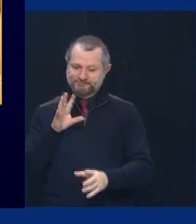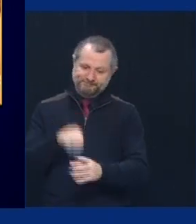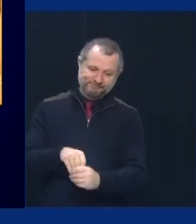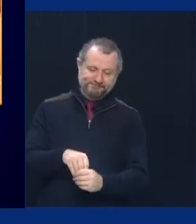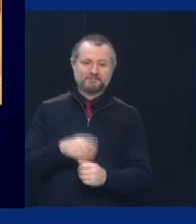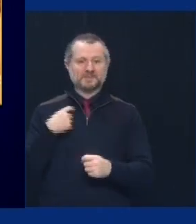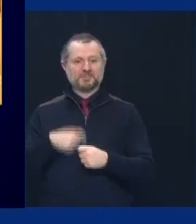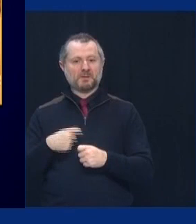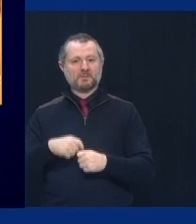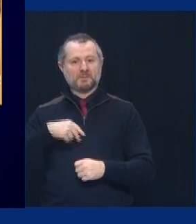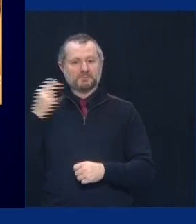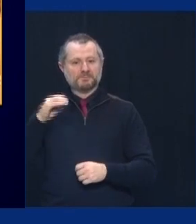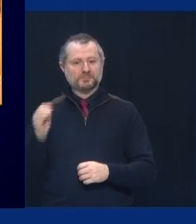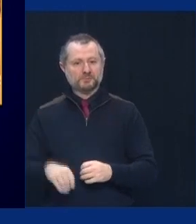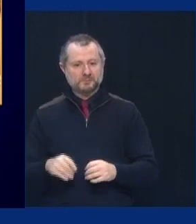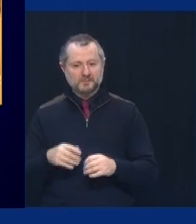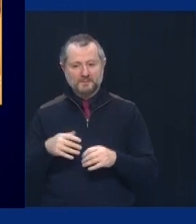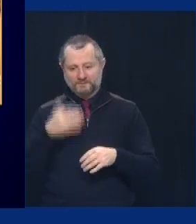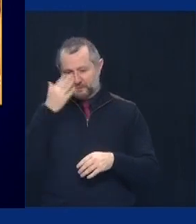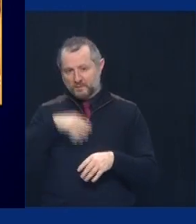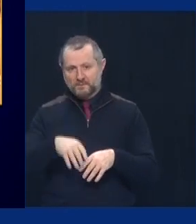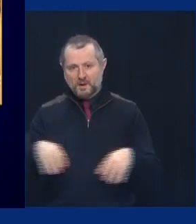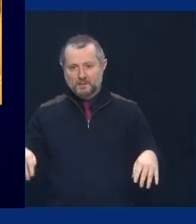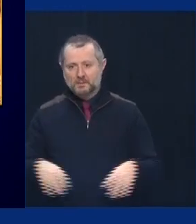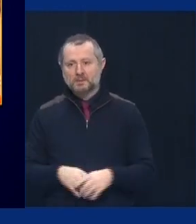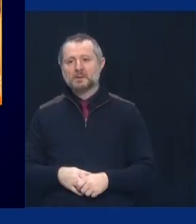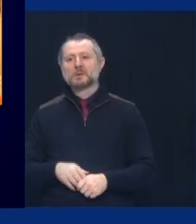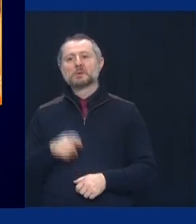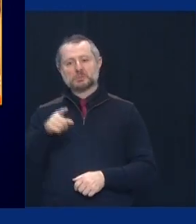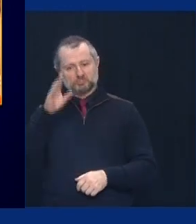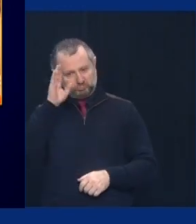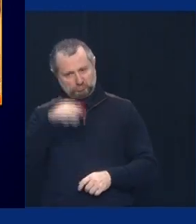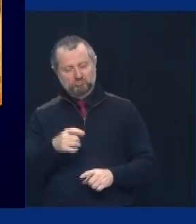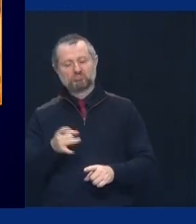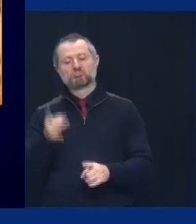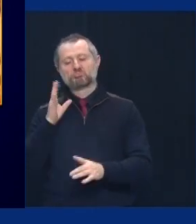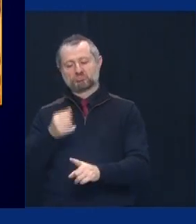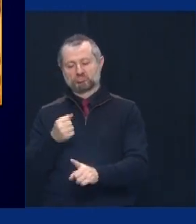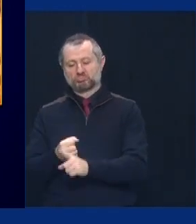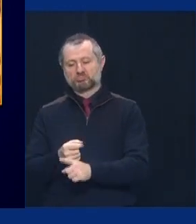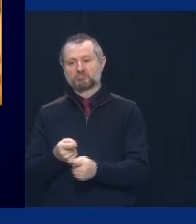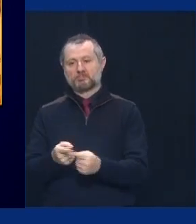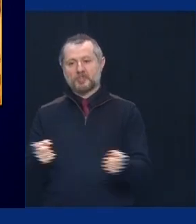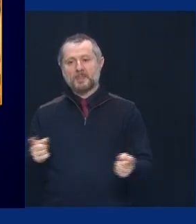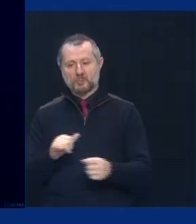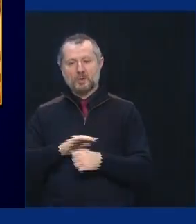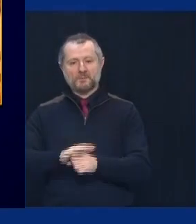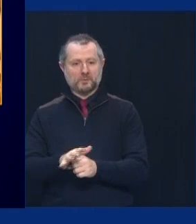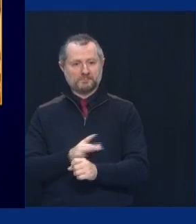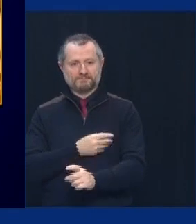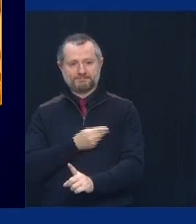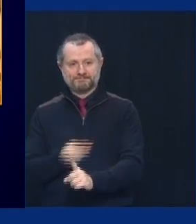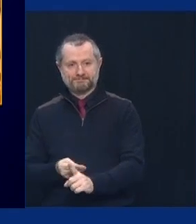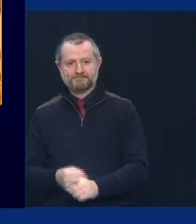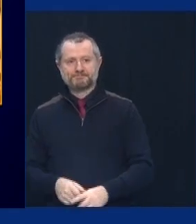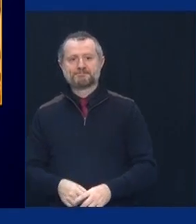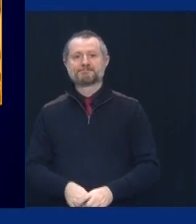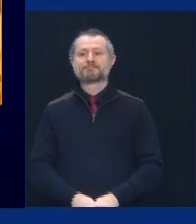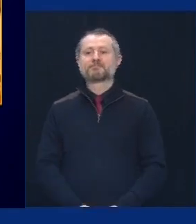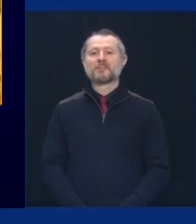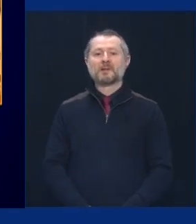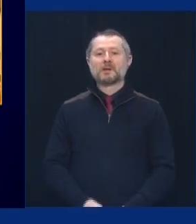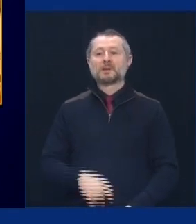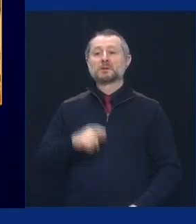and they have been especially hit hard by COVID-19. Higher rates of infection,